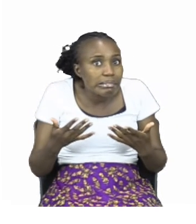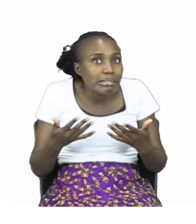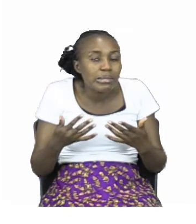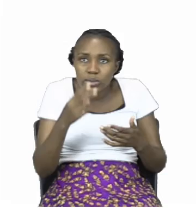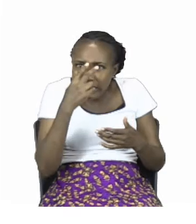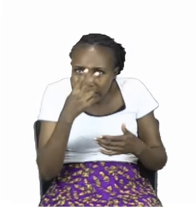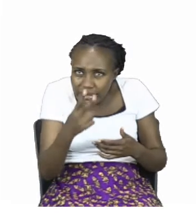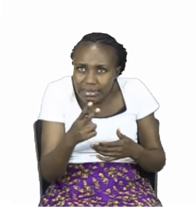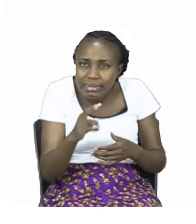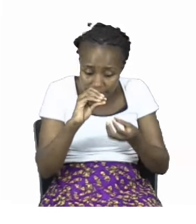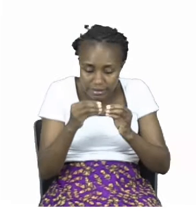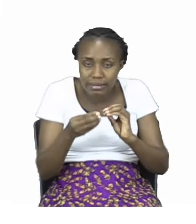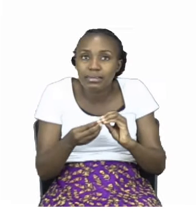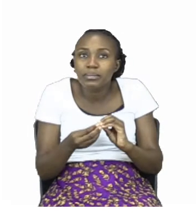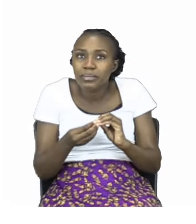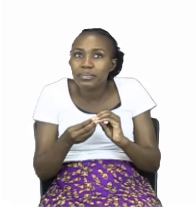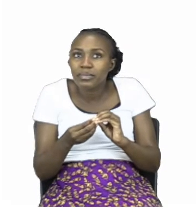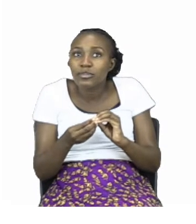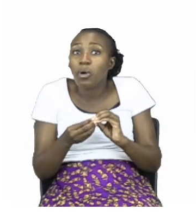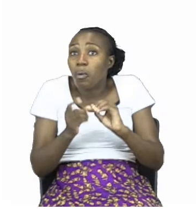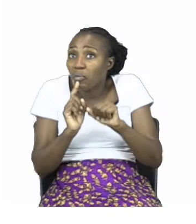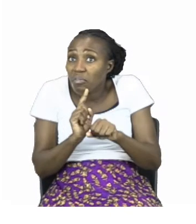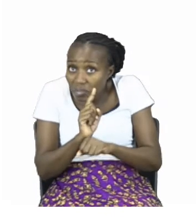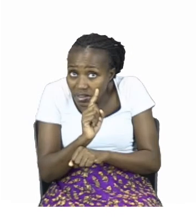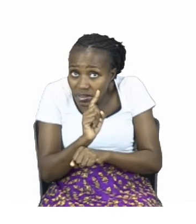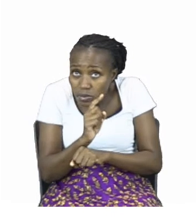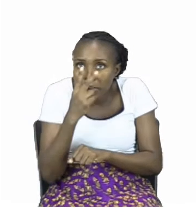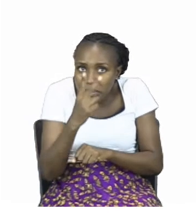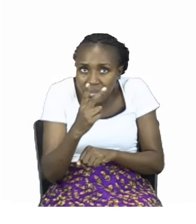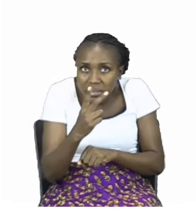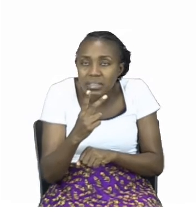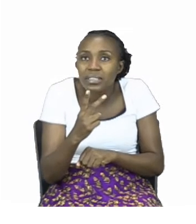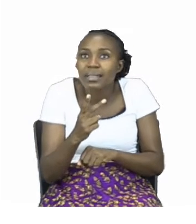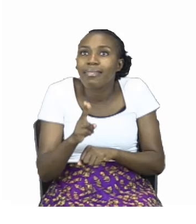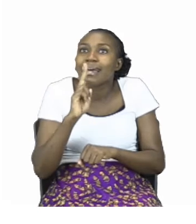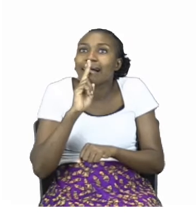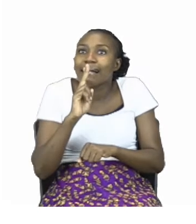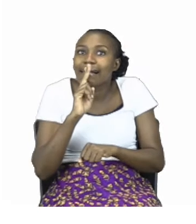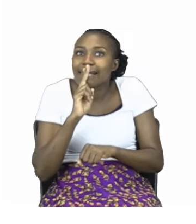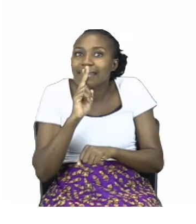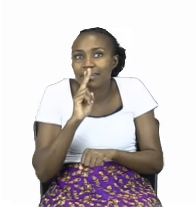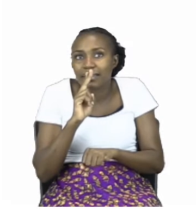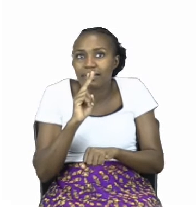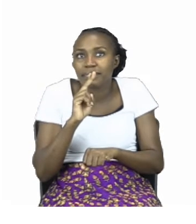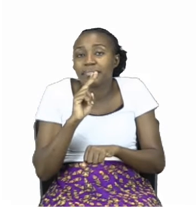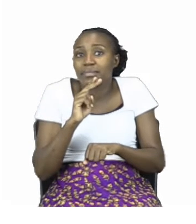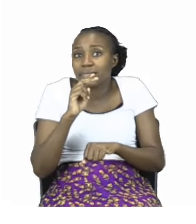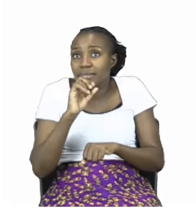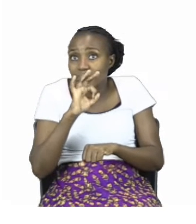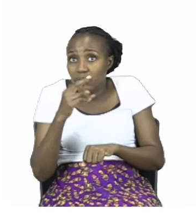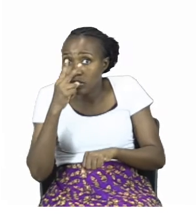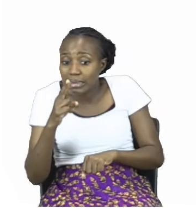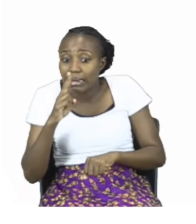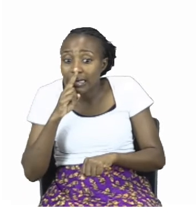number. Now, it's important for us to first find our answers. Any answers that fall within the colors that you see